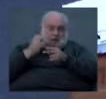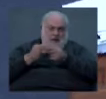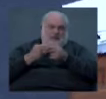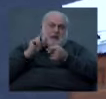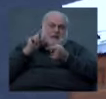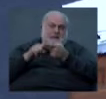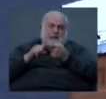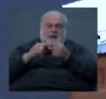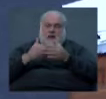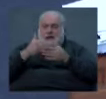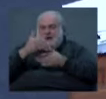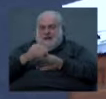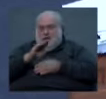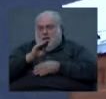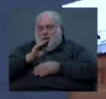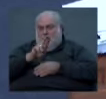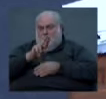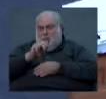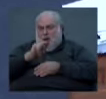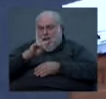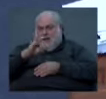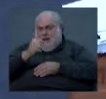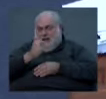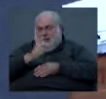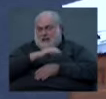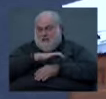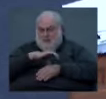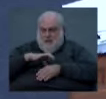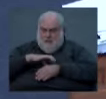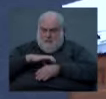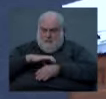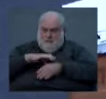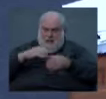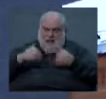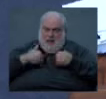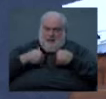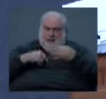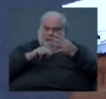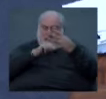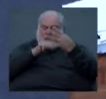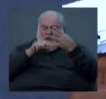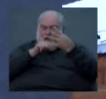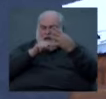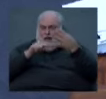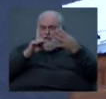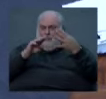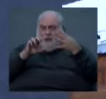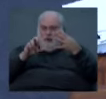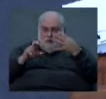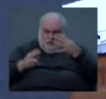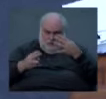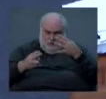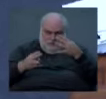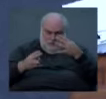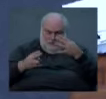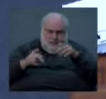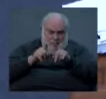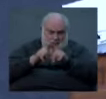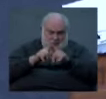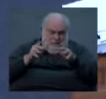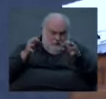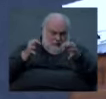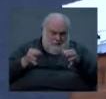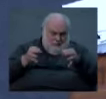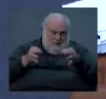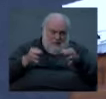next branding subcommittee, it was decided, to be held the last week of March. We also determined at the Jumpstart